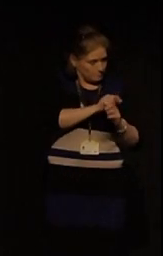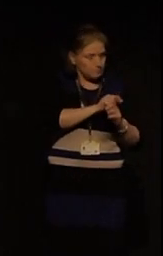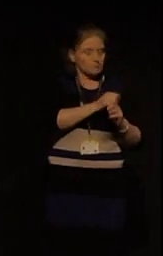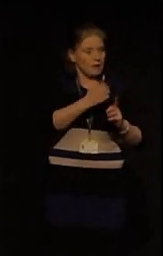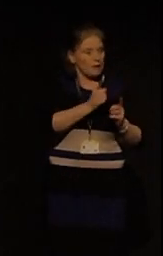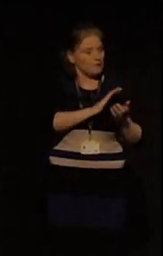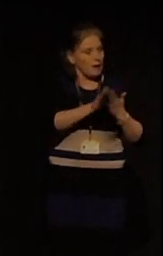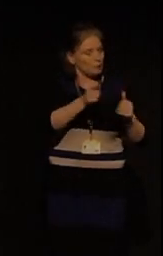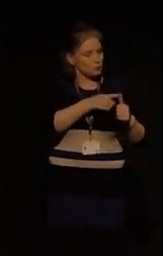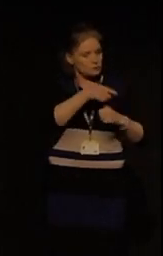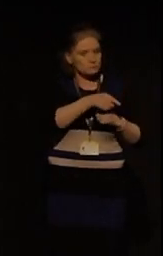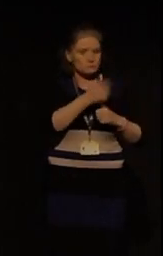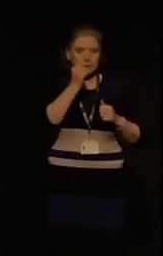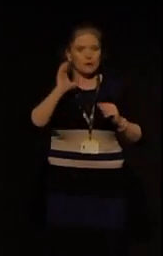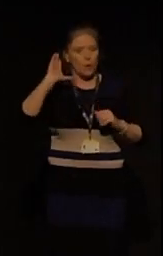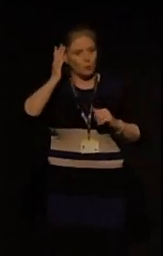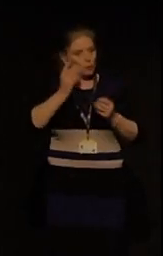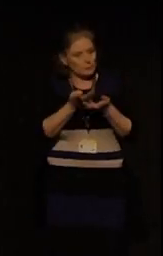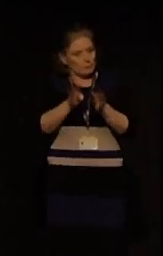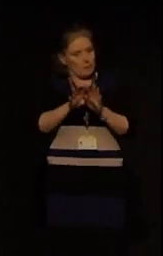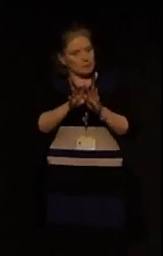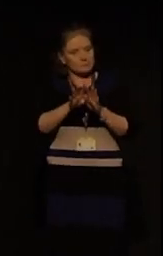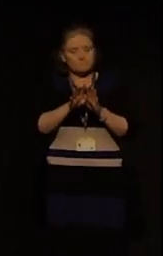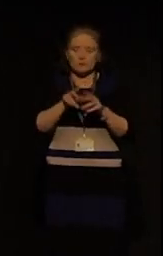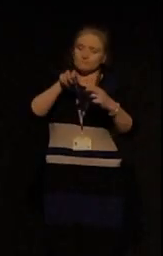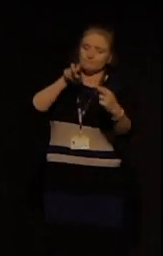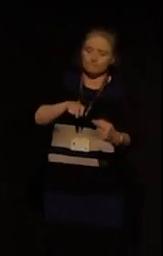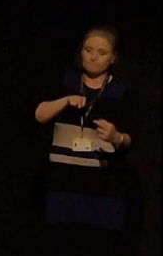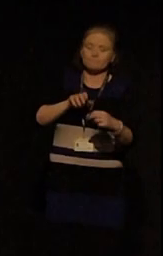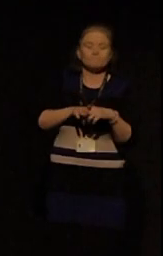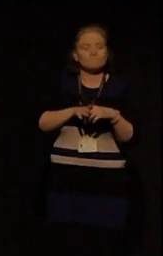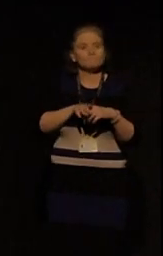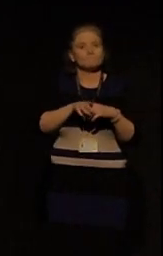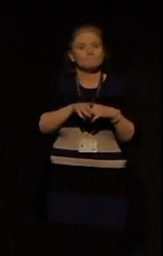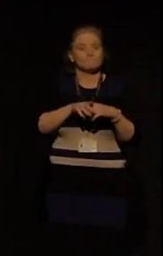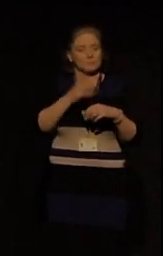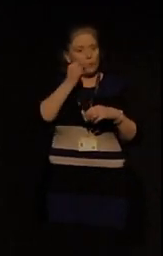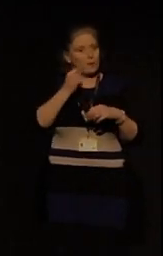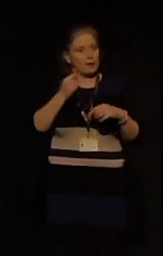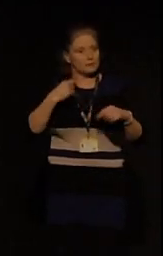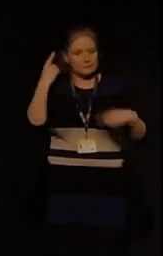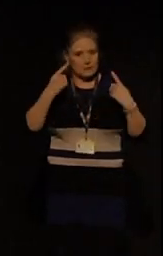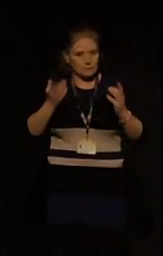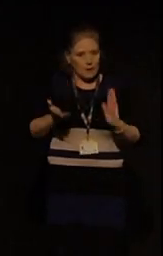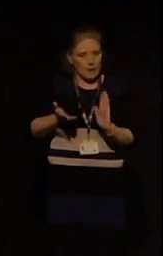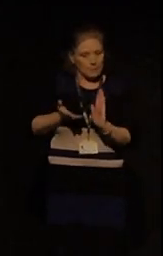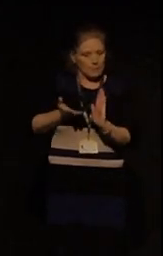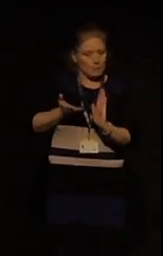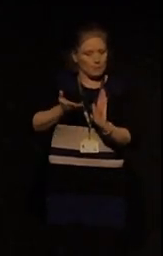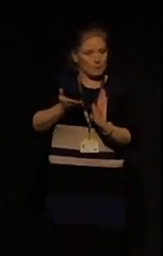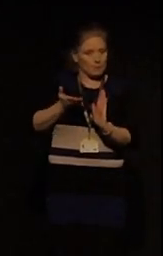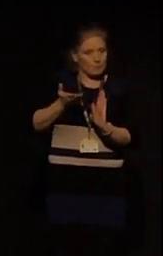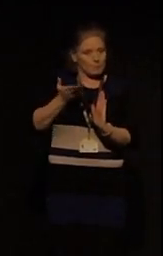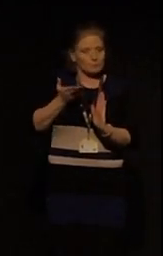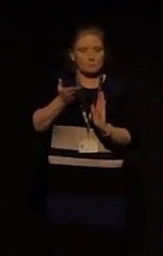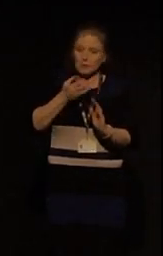them to an audiology clinic, and we could set them down in the sound booth, and we can turn the sound level up on the audiometer